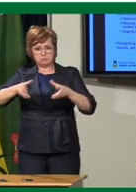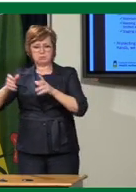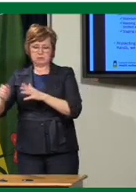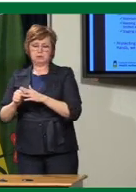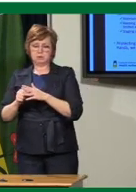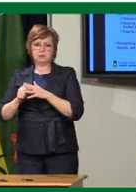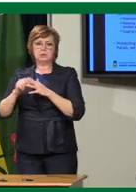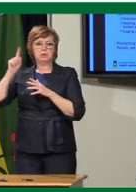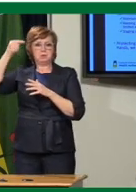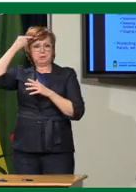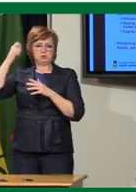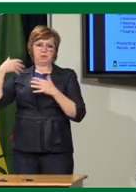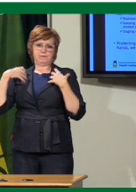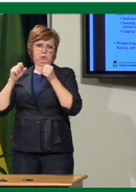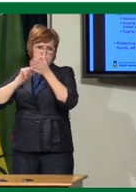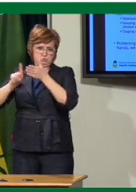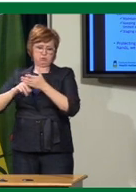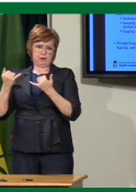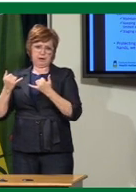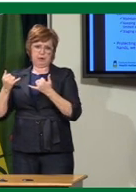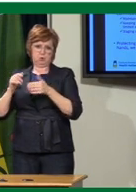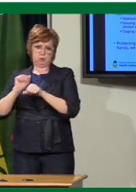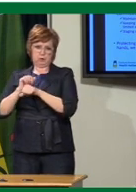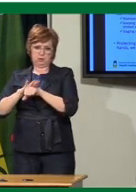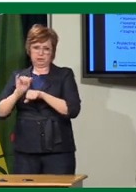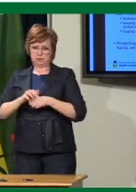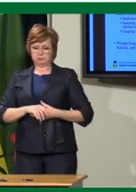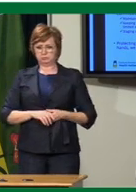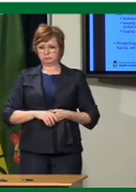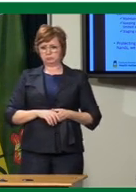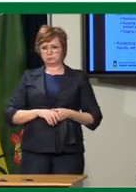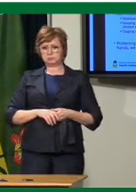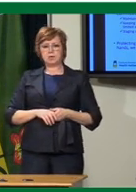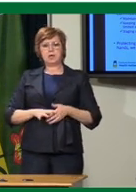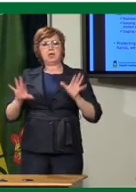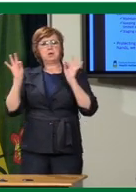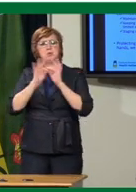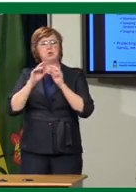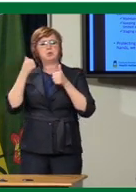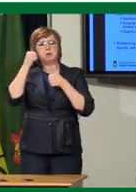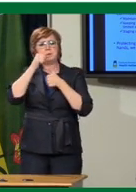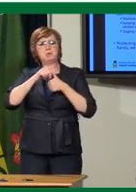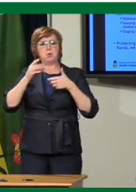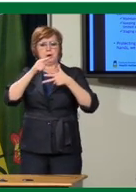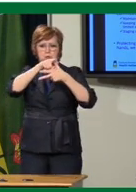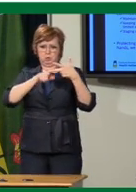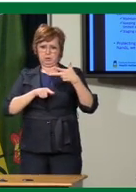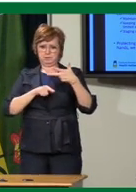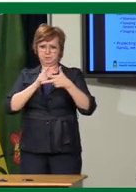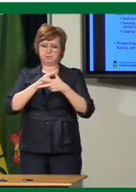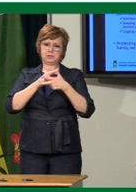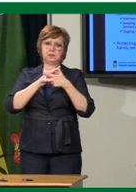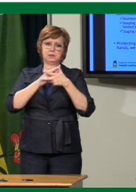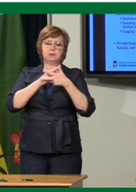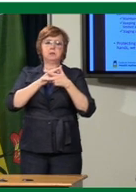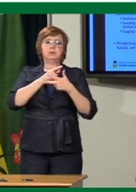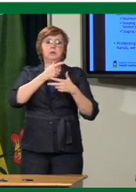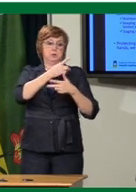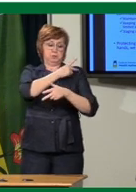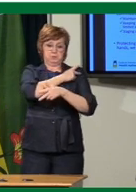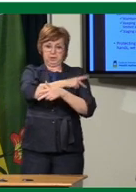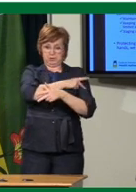Key messages that I'd like to emphasize today include the safety of our patients, our residents, and our healthcare workers is our